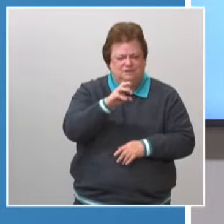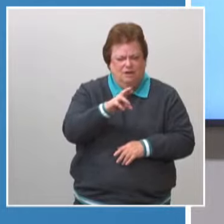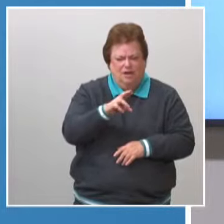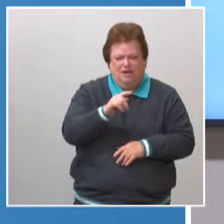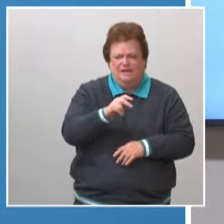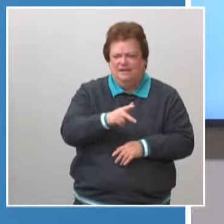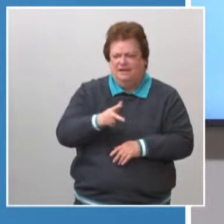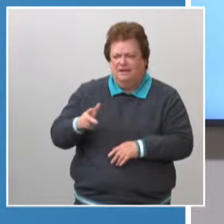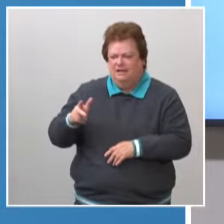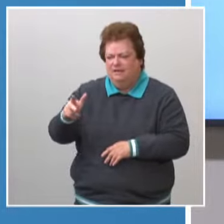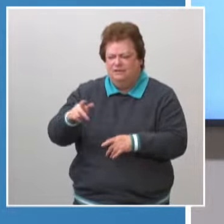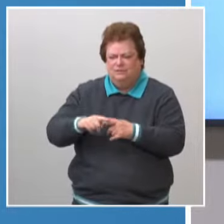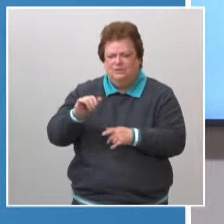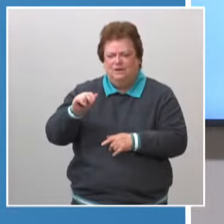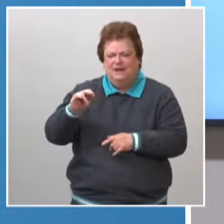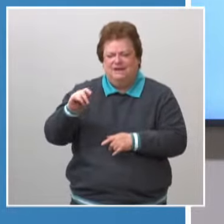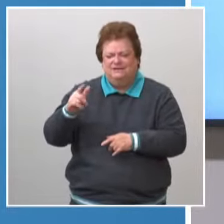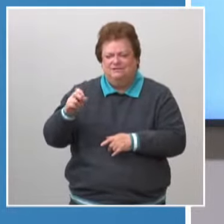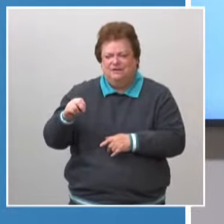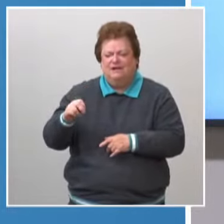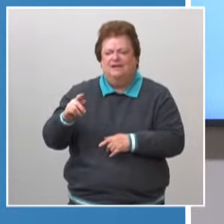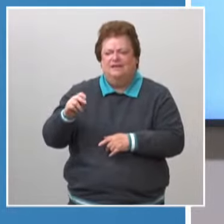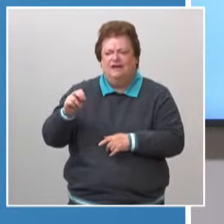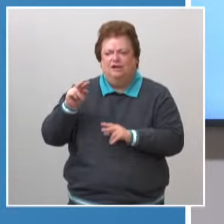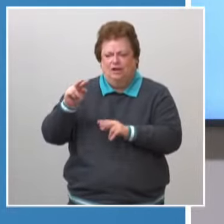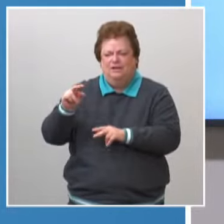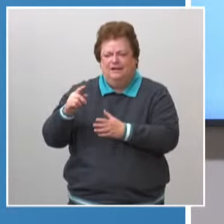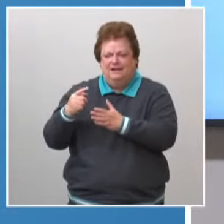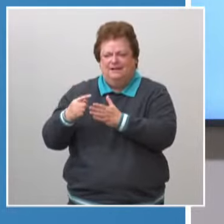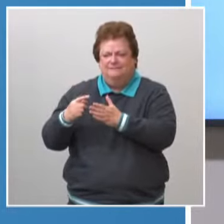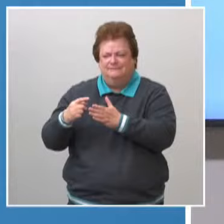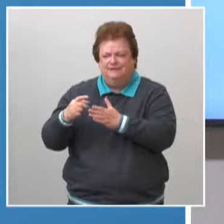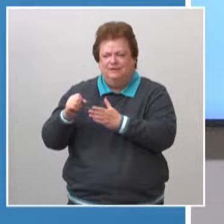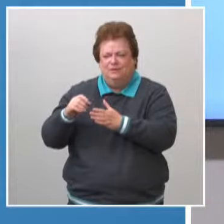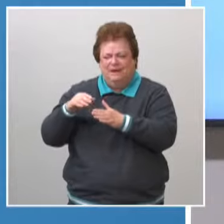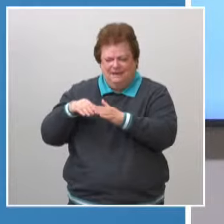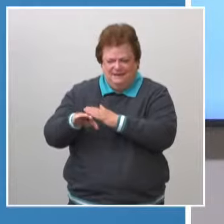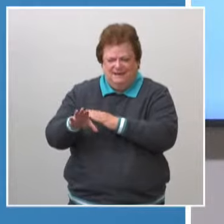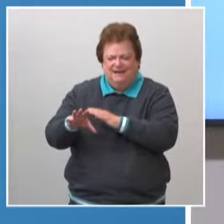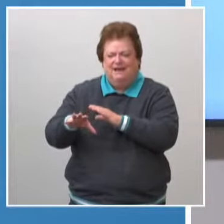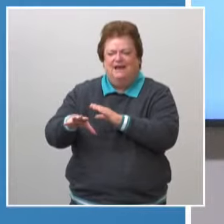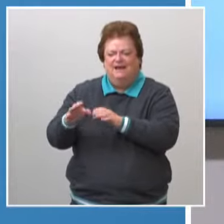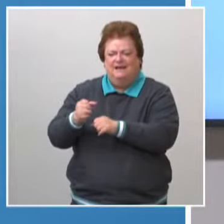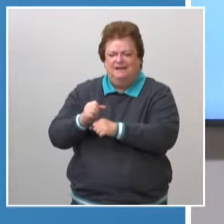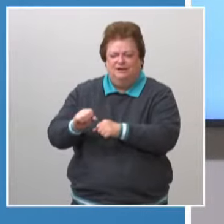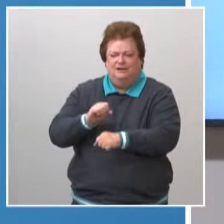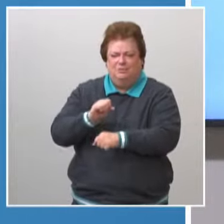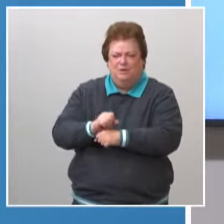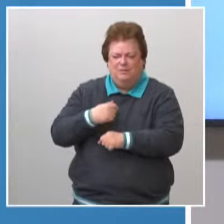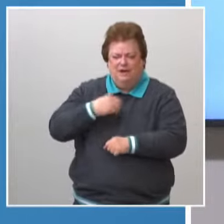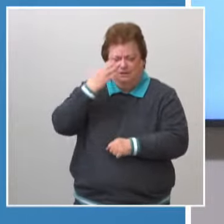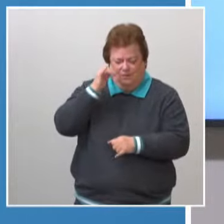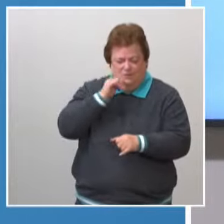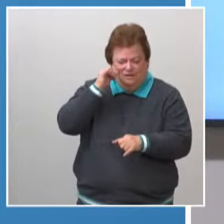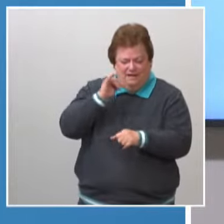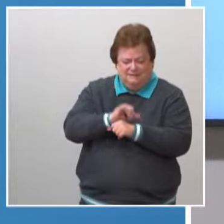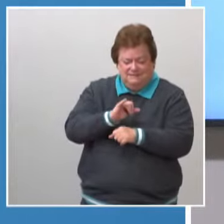to the antigen testing and click on that. And you'll be able to get in and get an appointment. I know last night all